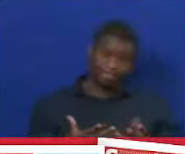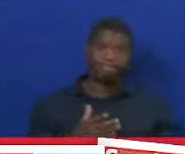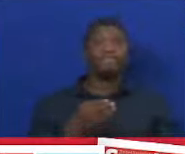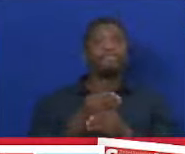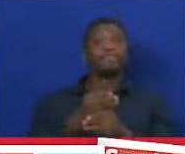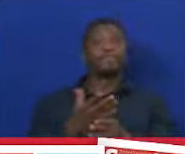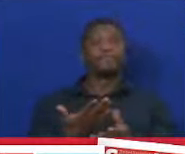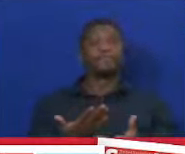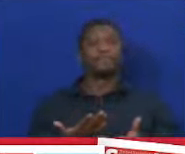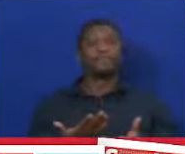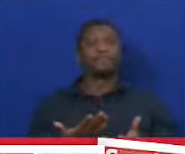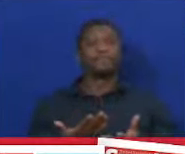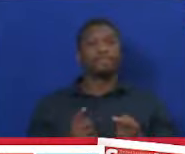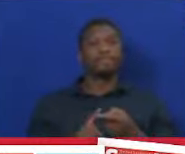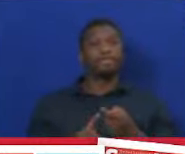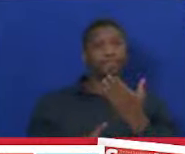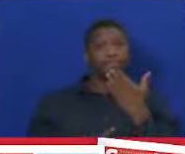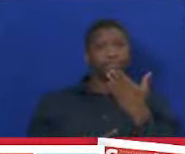suspects.